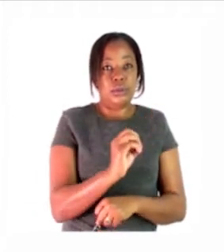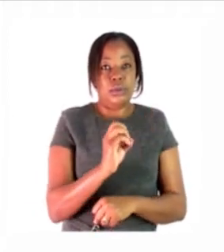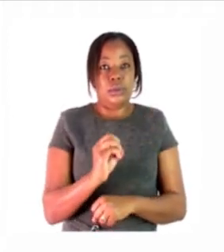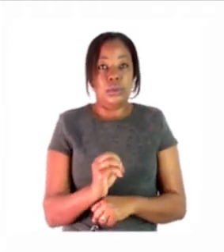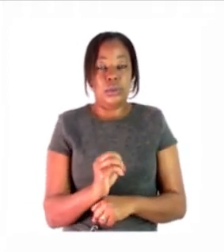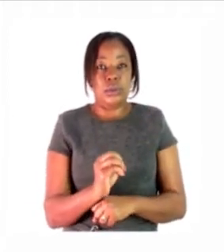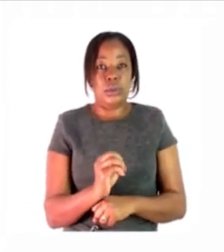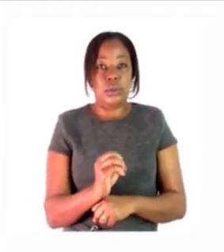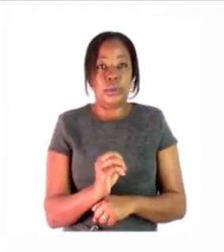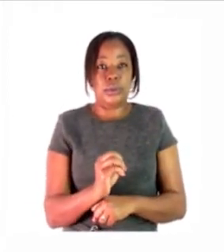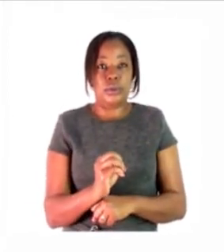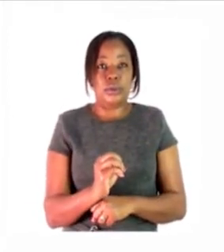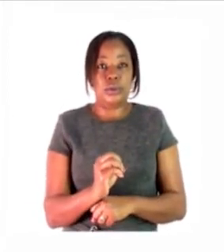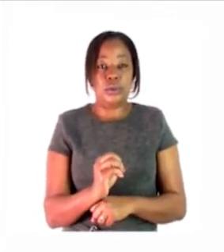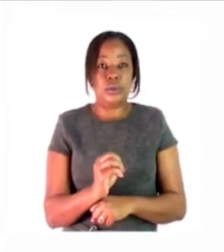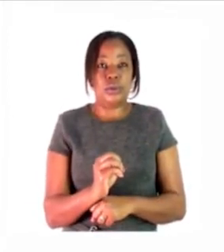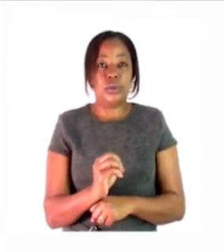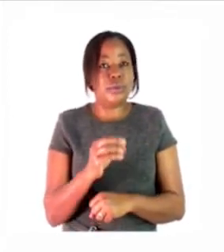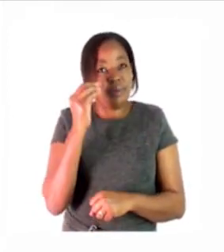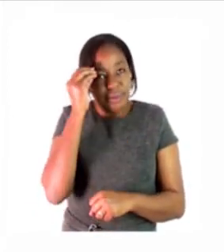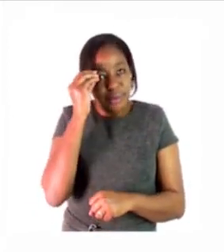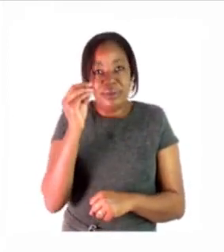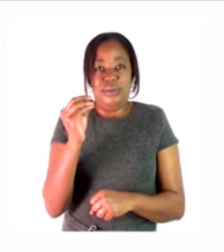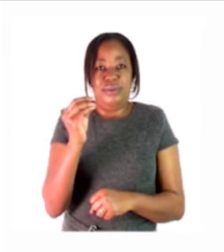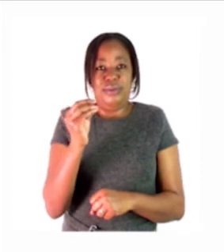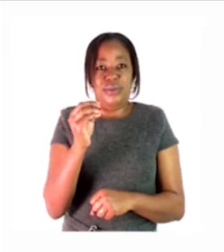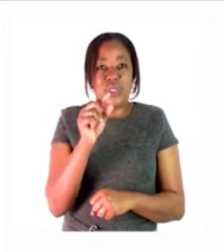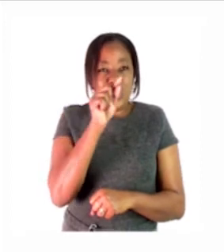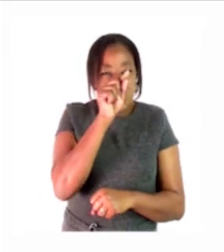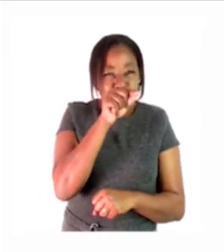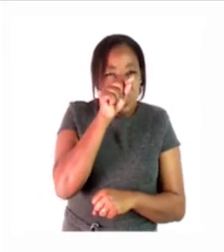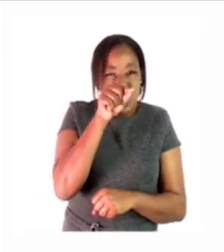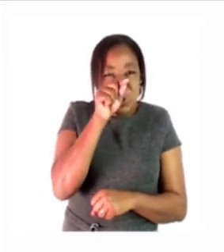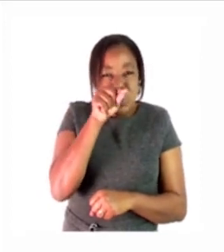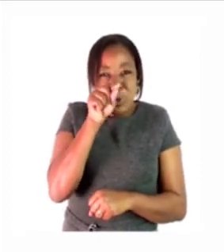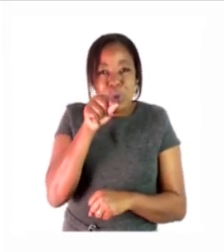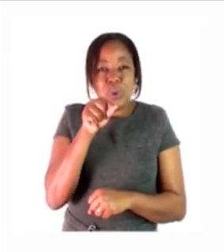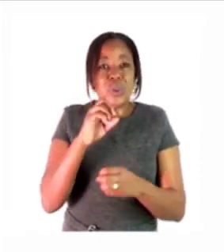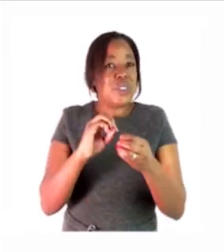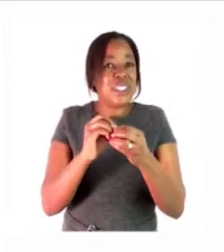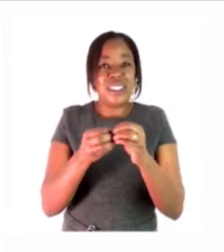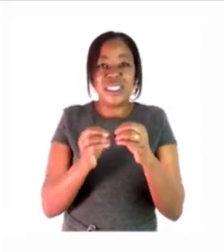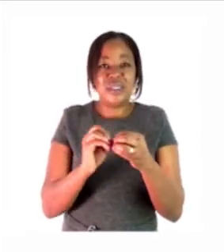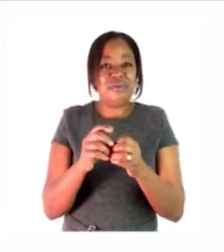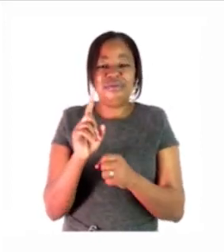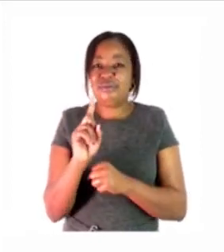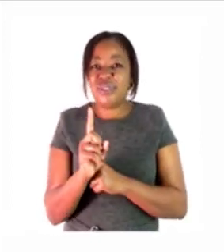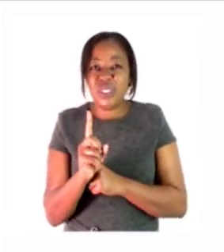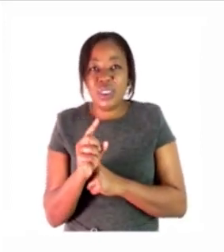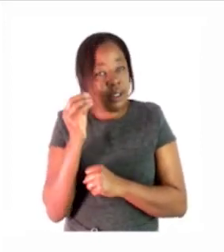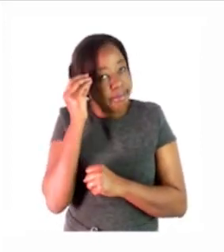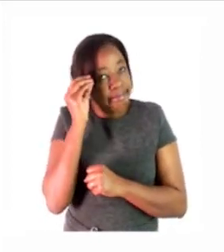we don't know these lines which are in between. What numbers are they representing? But we are given the other point there to